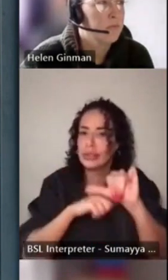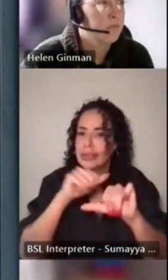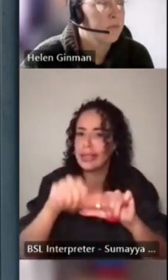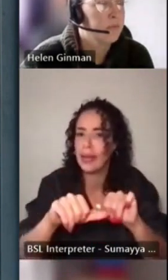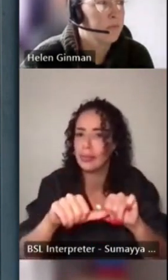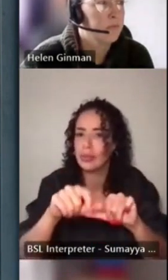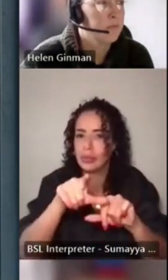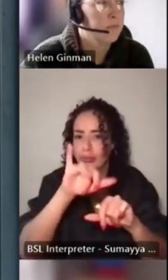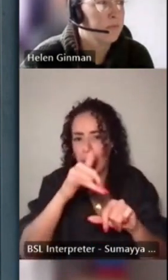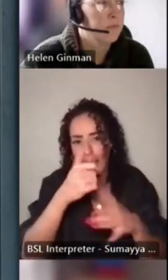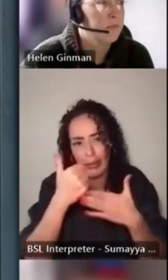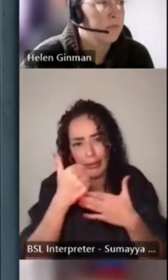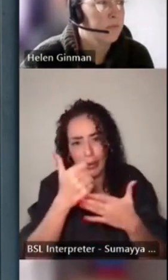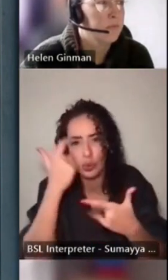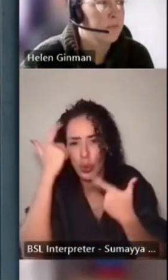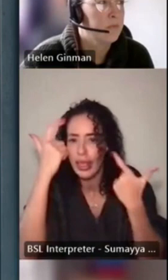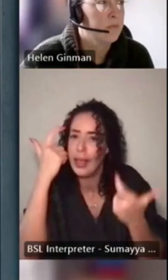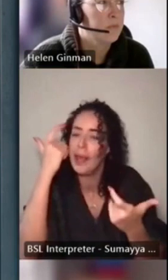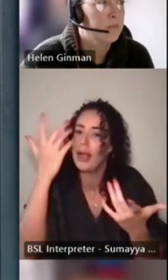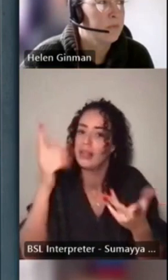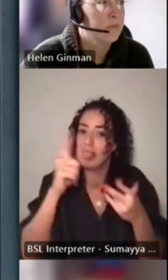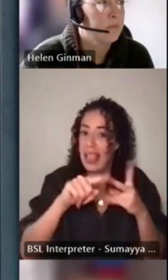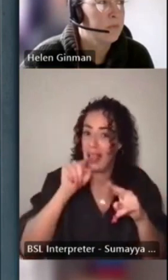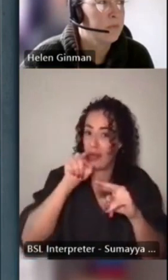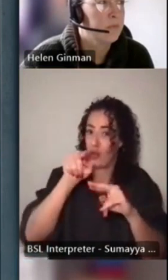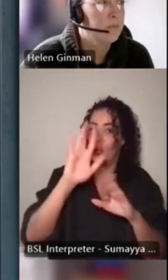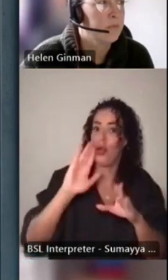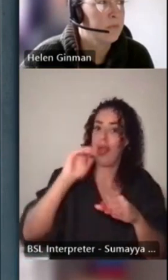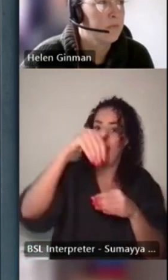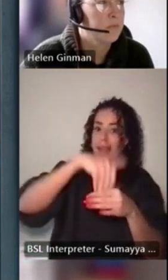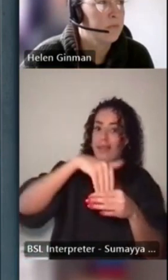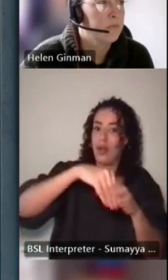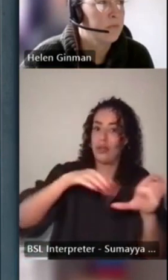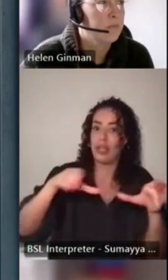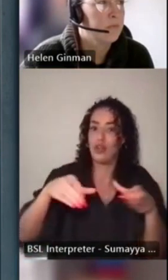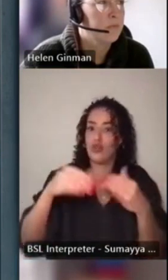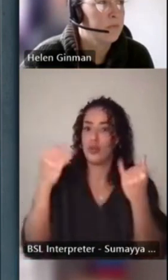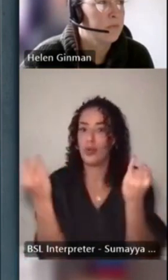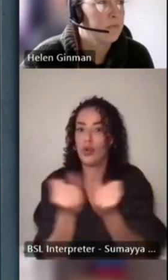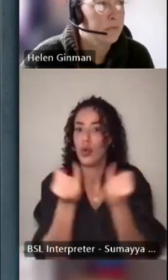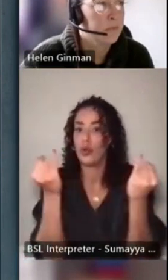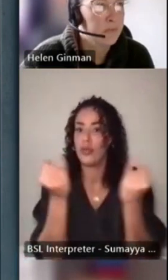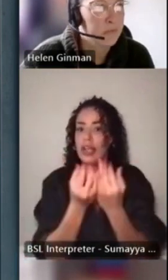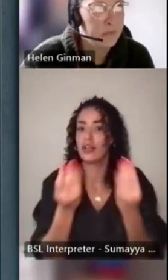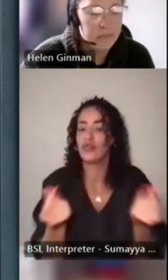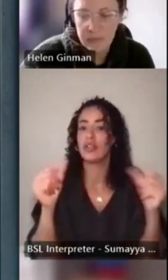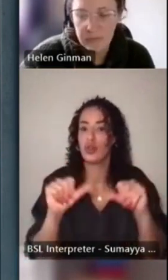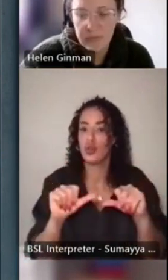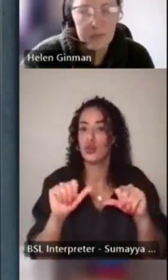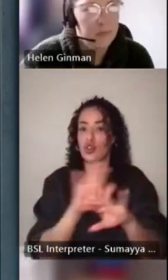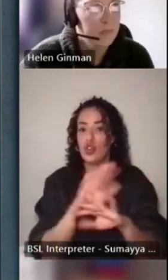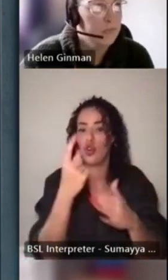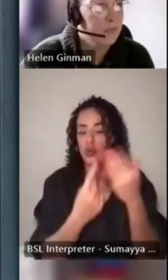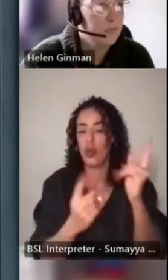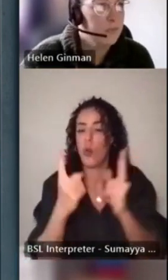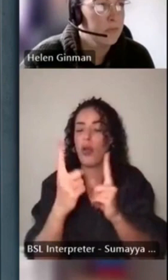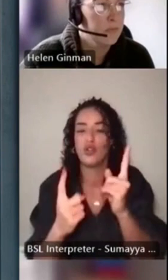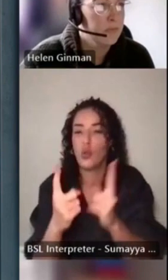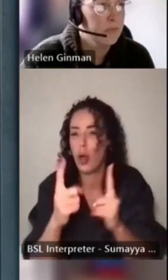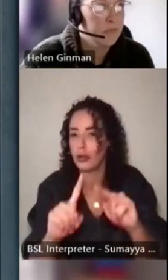think about if you are involved in a group conflict resolution instead of just individual